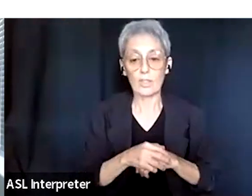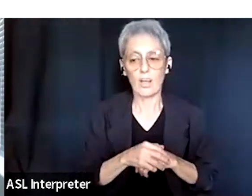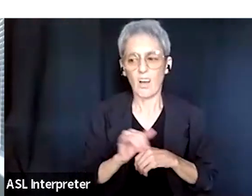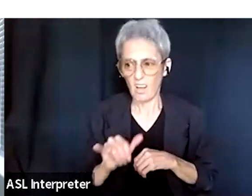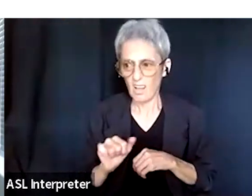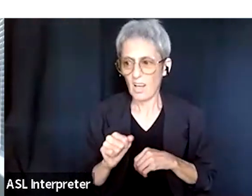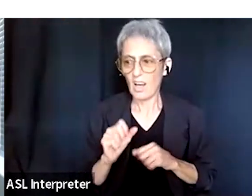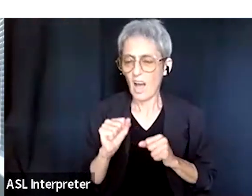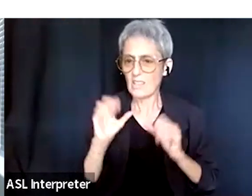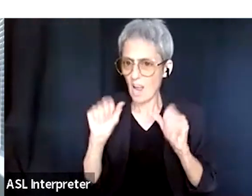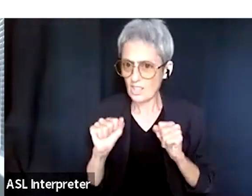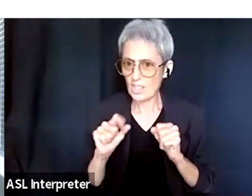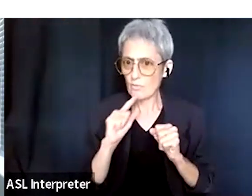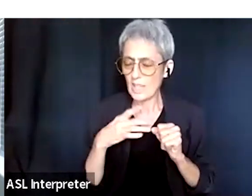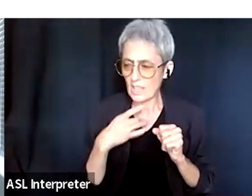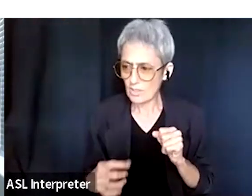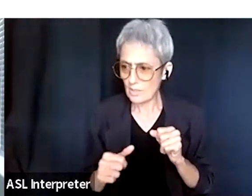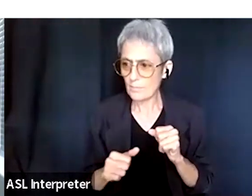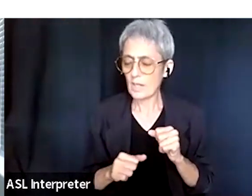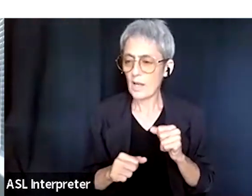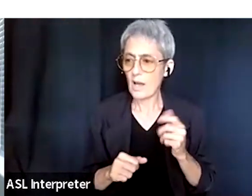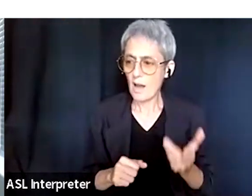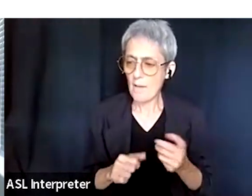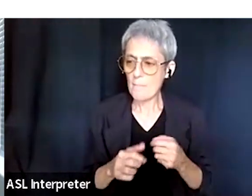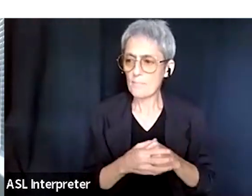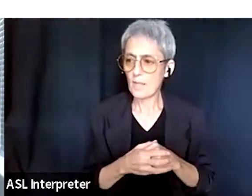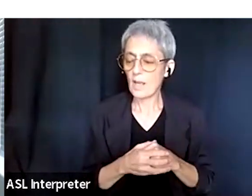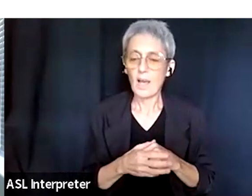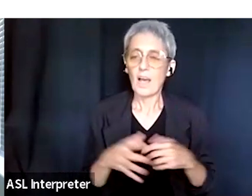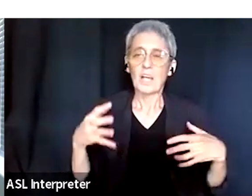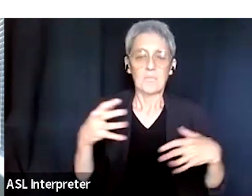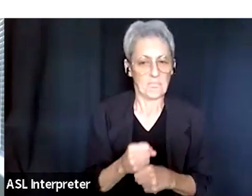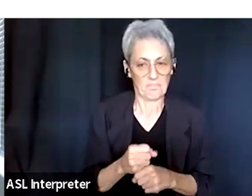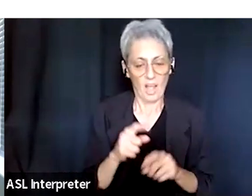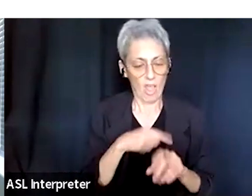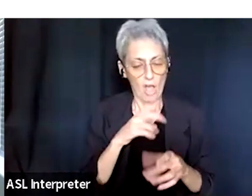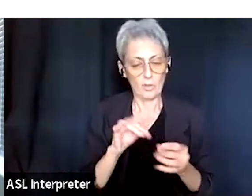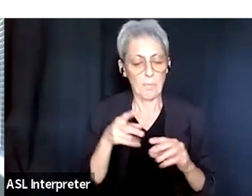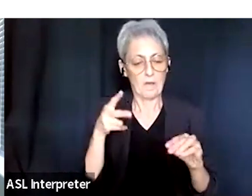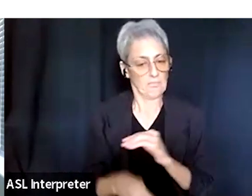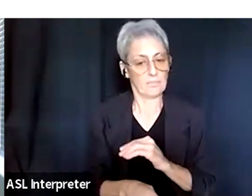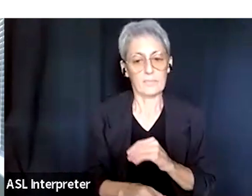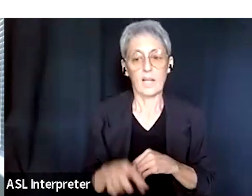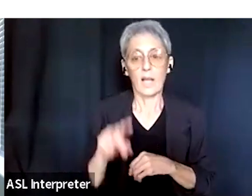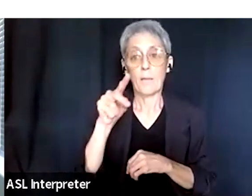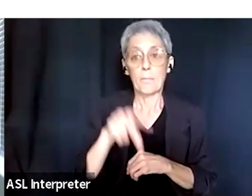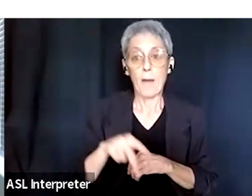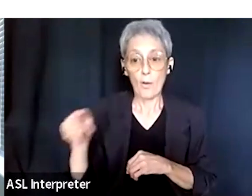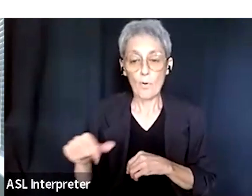really interesting. And to cut a long story short, it was about the way that PowerPoint reduces everything to simple